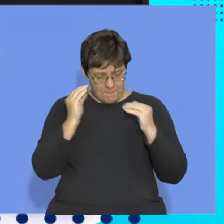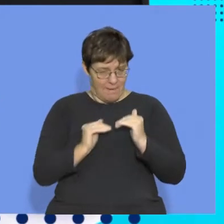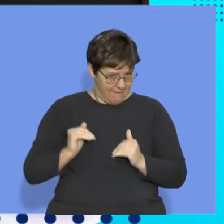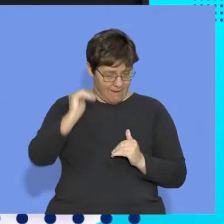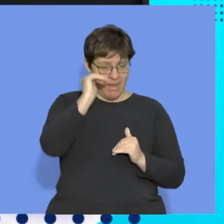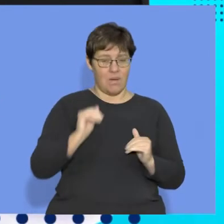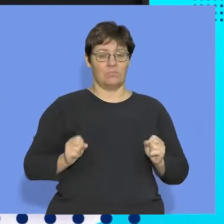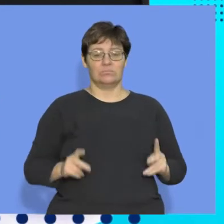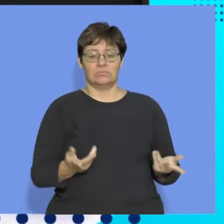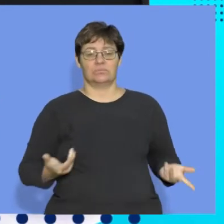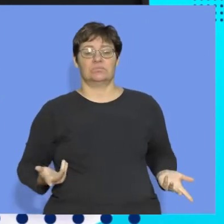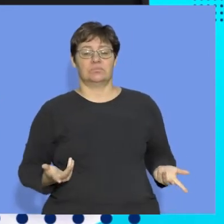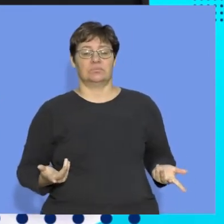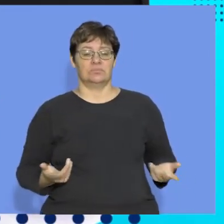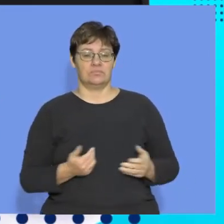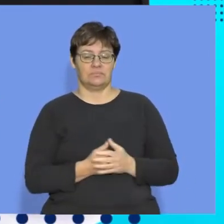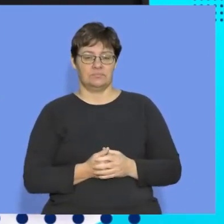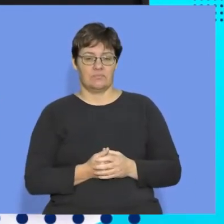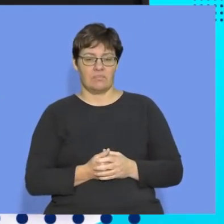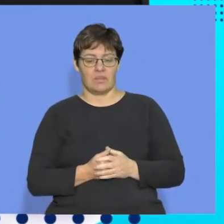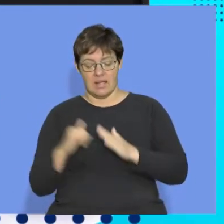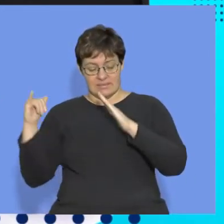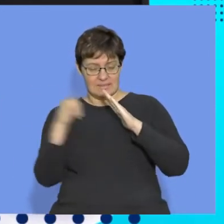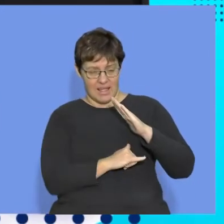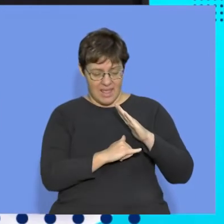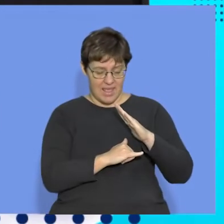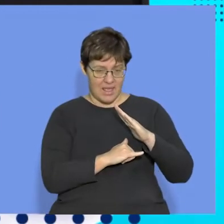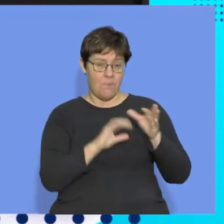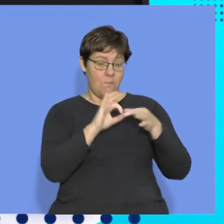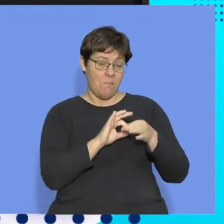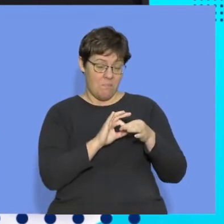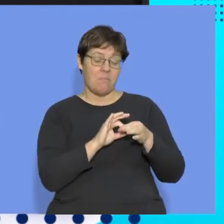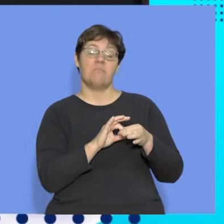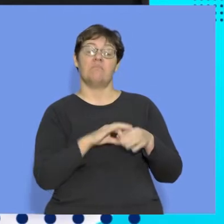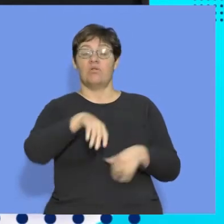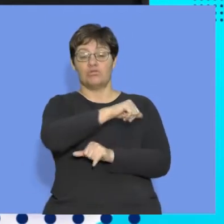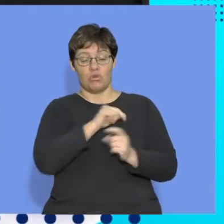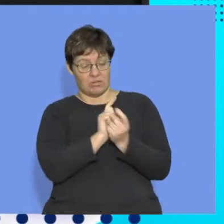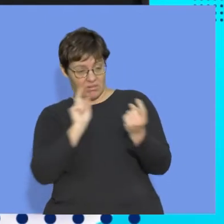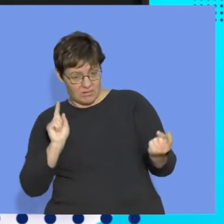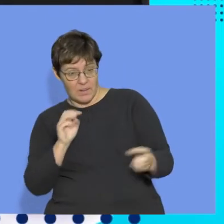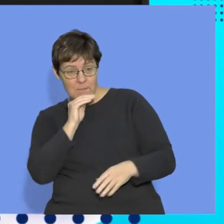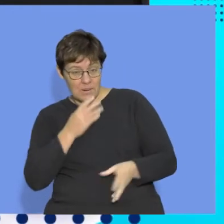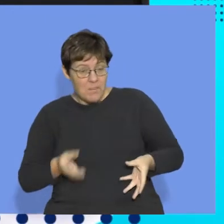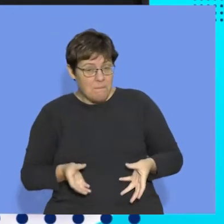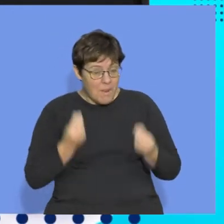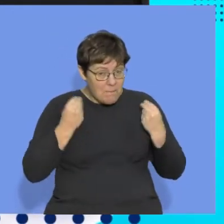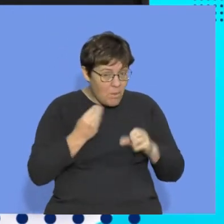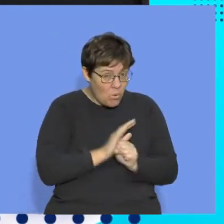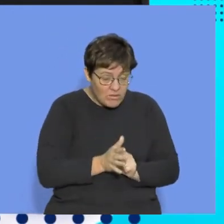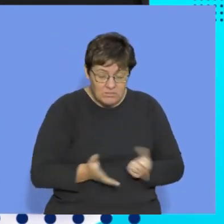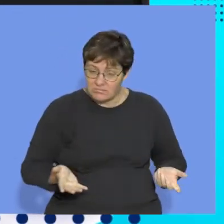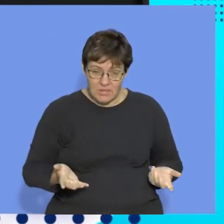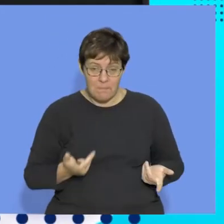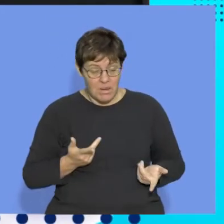high. By staying at home and social distancing, doesn't mean I'll get COVID-19. It doesn't mean I